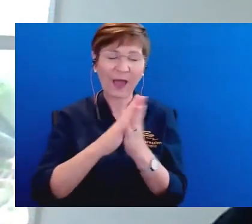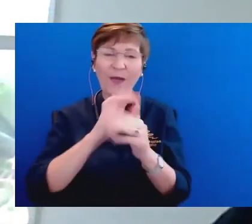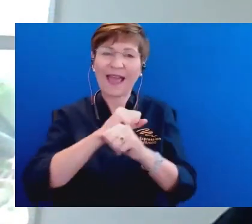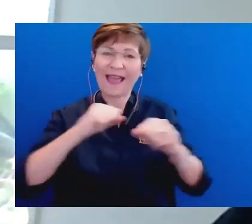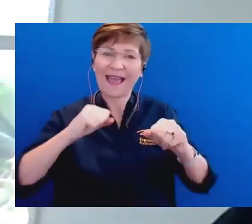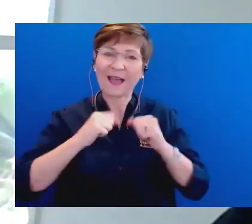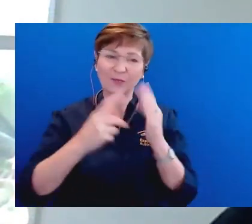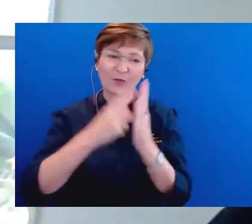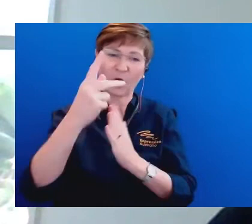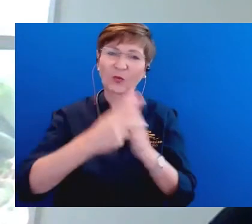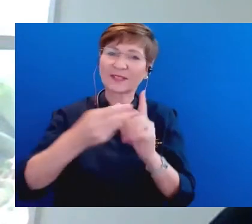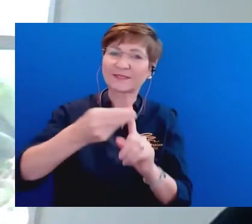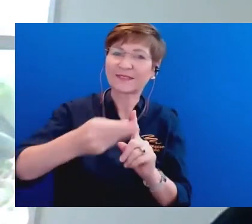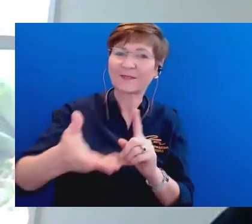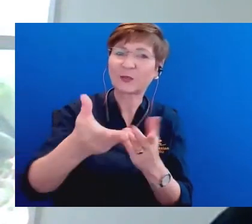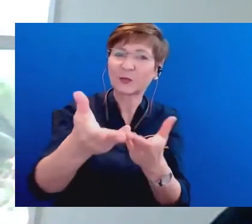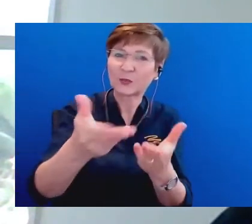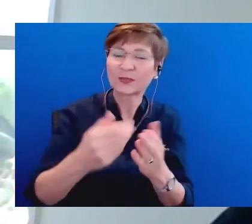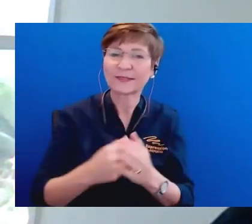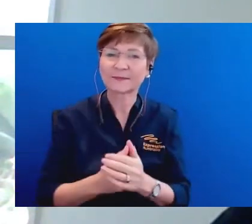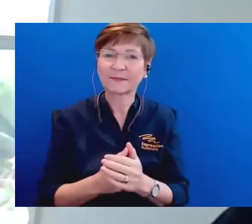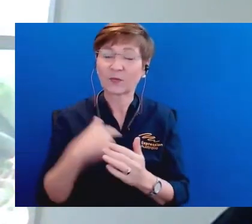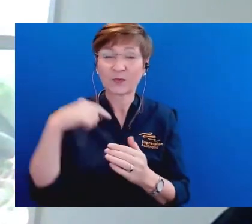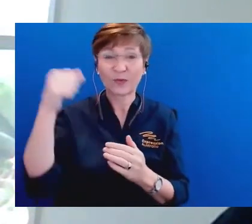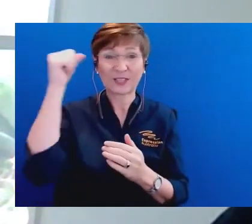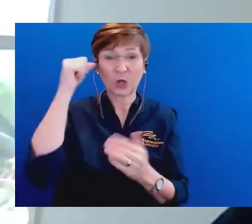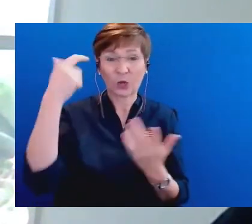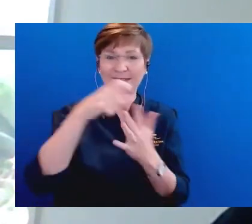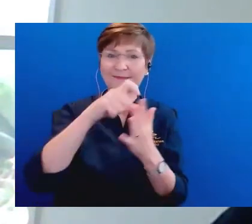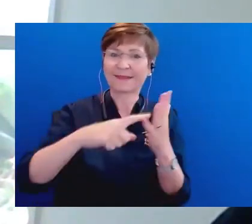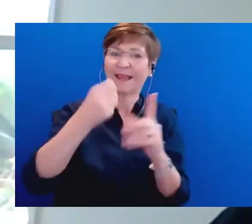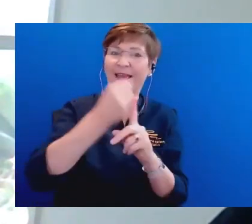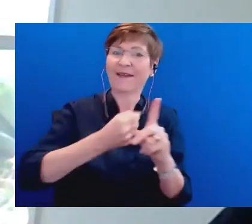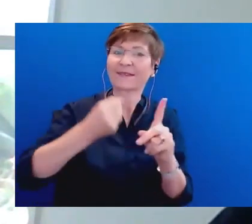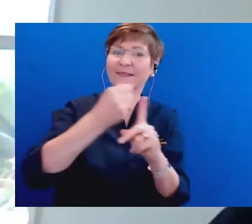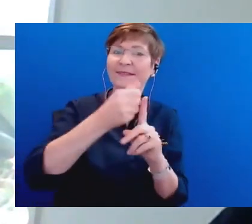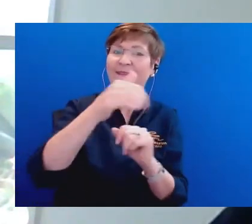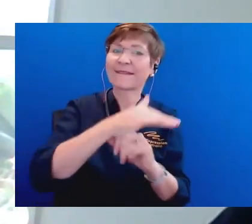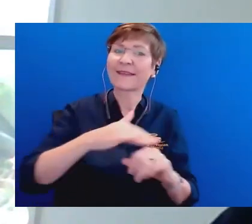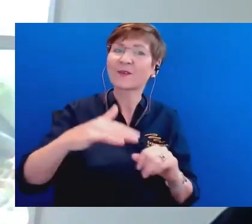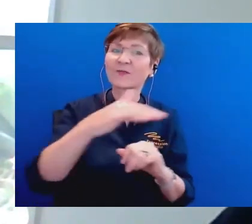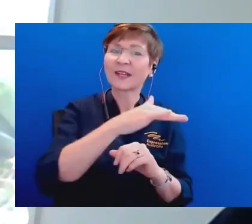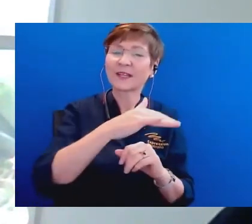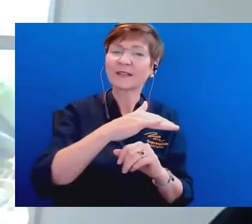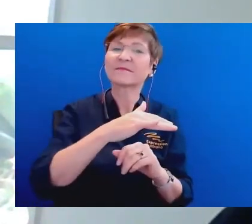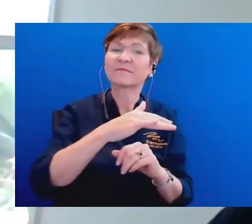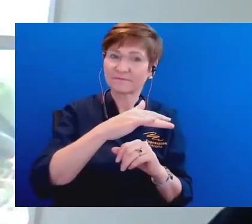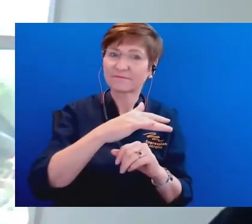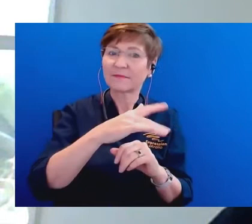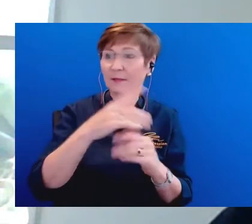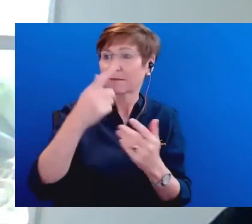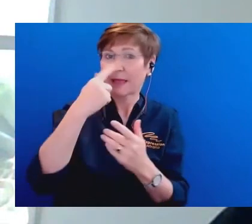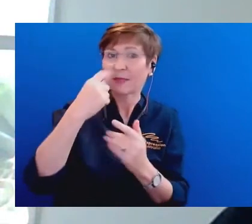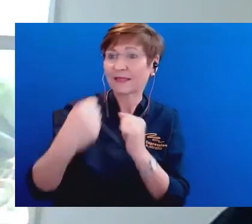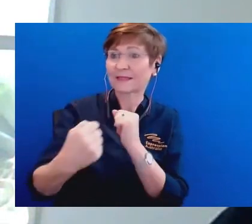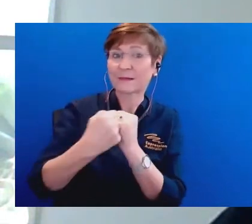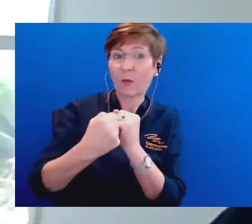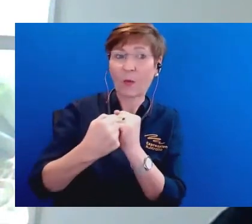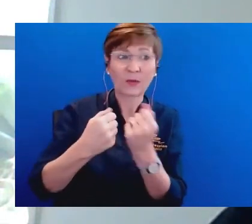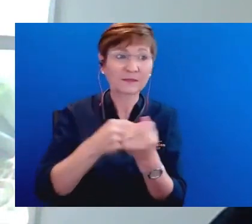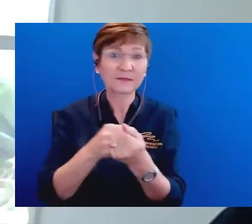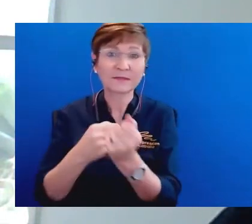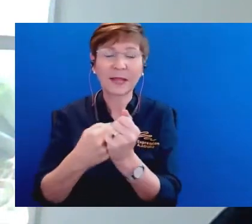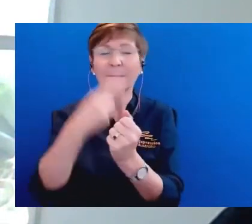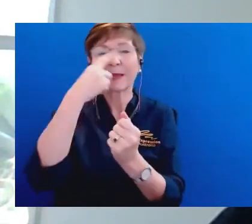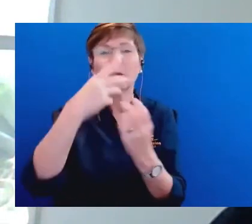you. We know that the disability advocacy sector, its supporters, people with disabilities